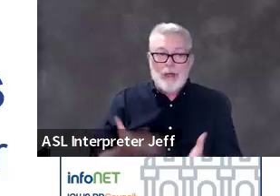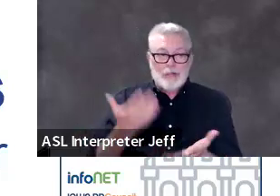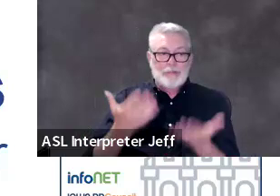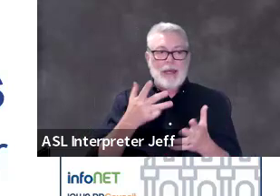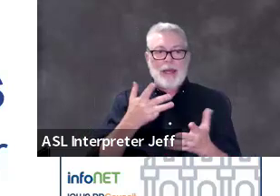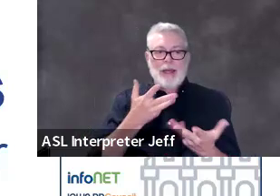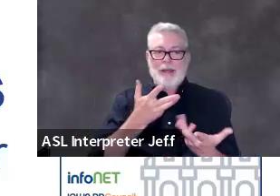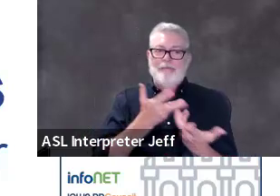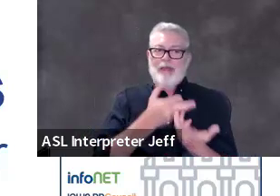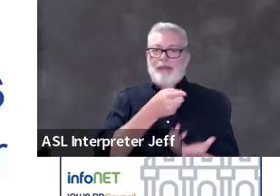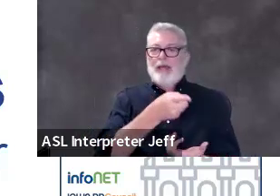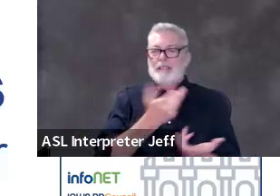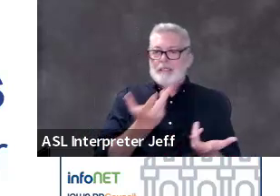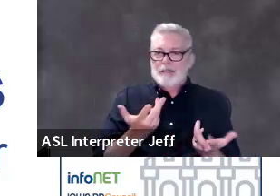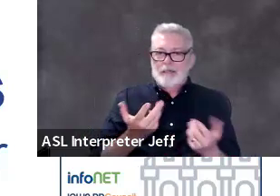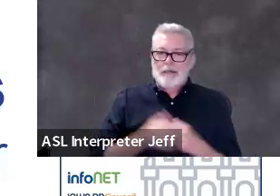this.